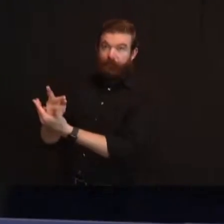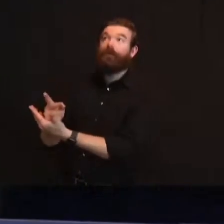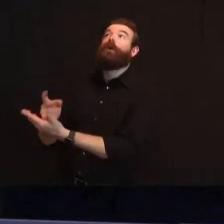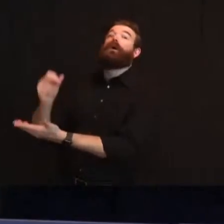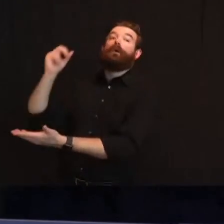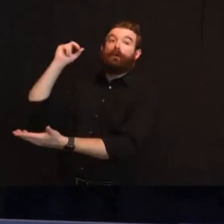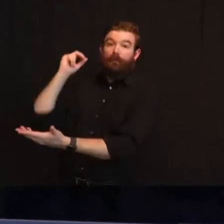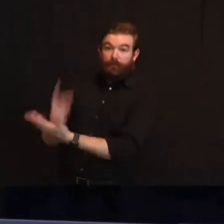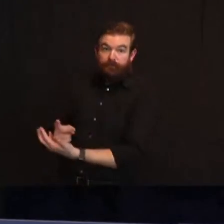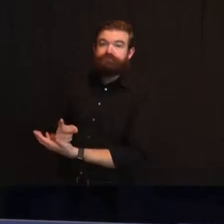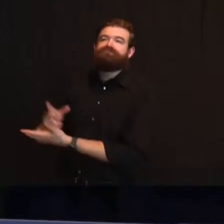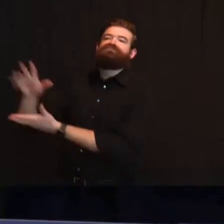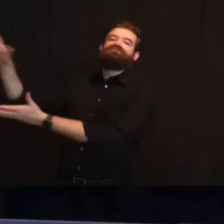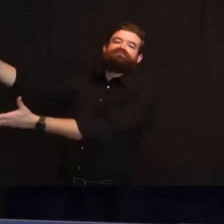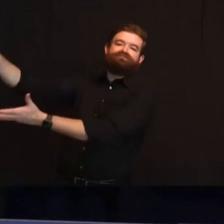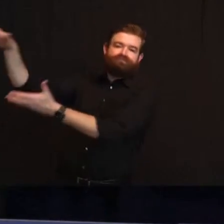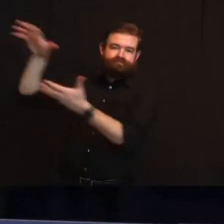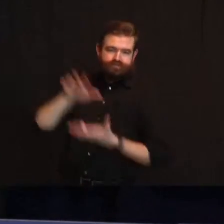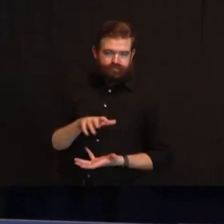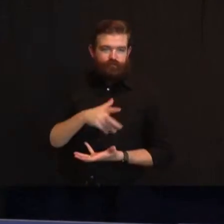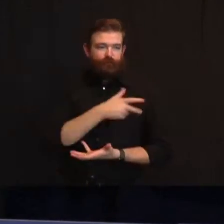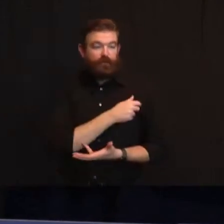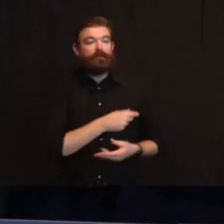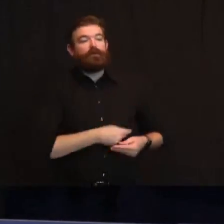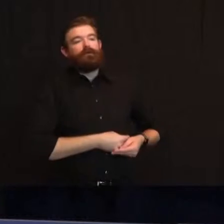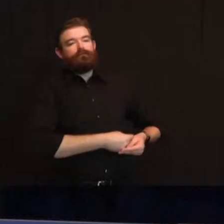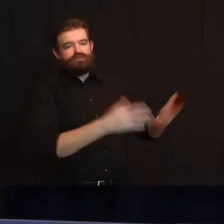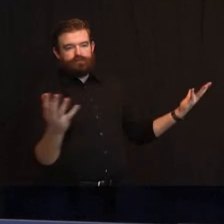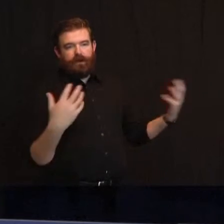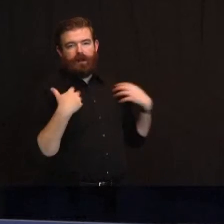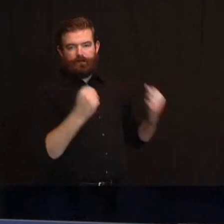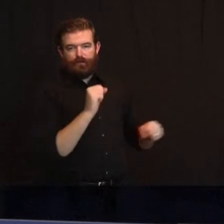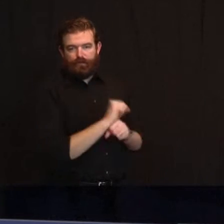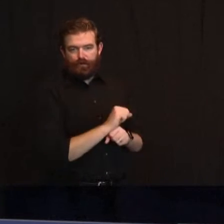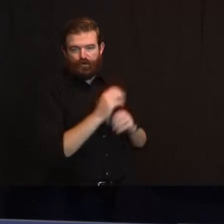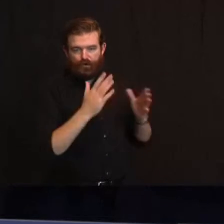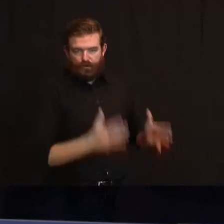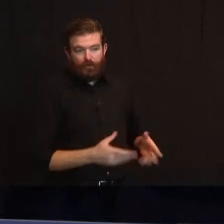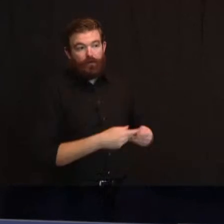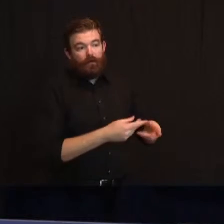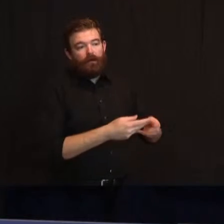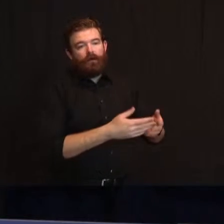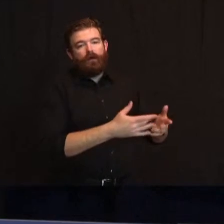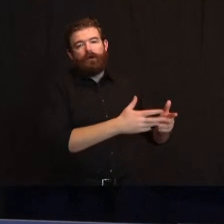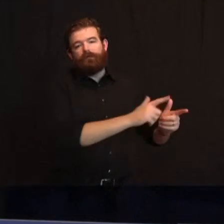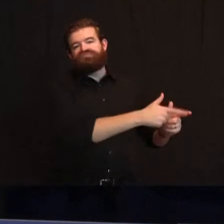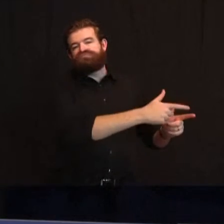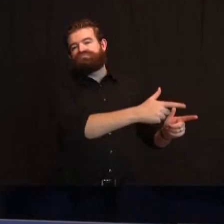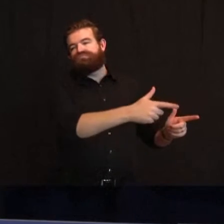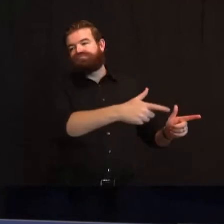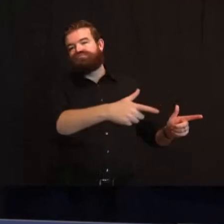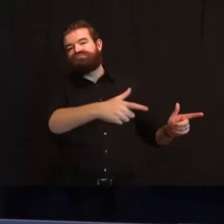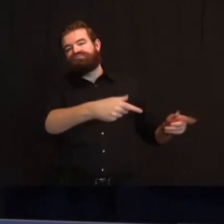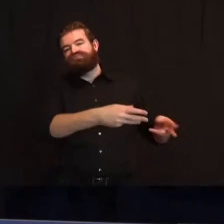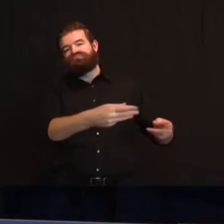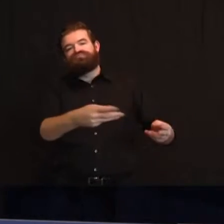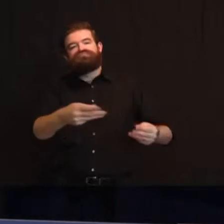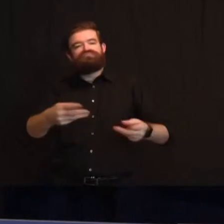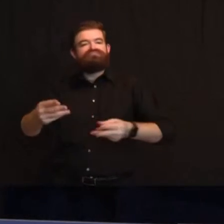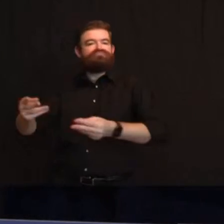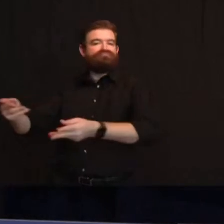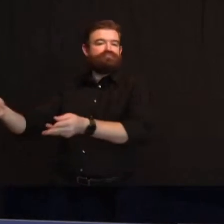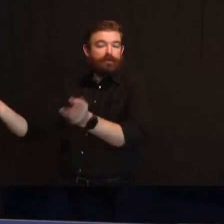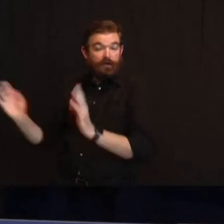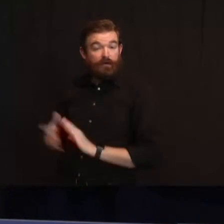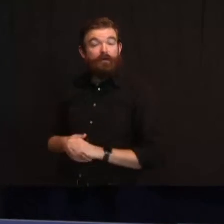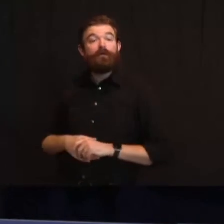As far as Thanksgiving is concerned, you'll see the positive cases go up before you see hospitalizations. There's a